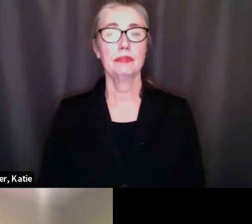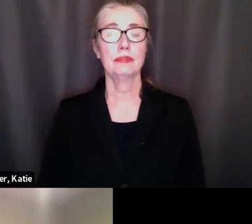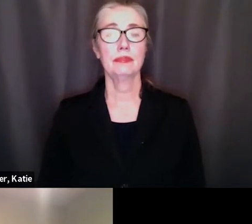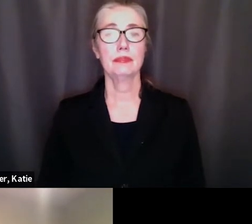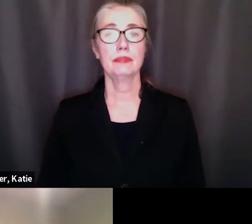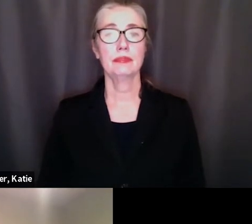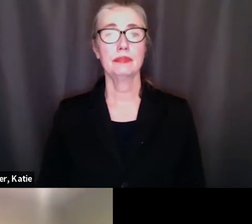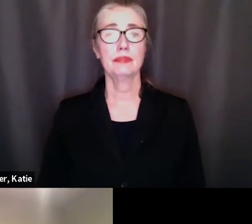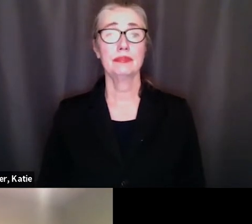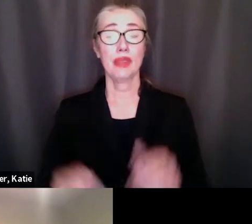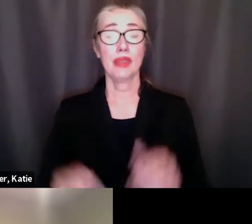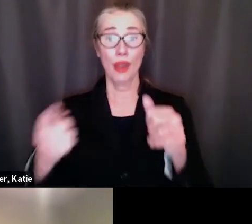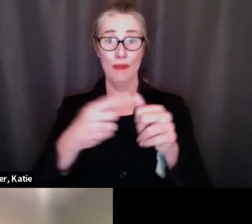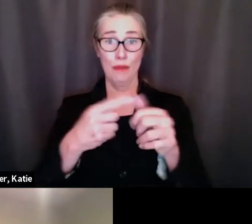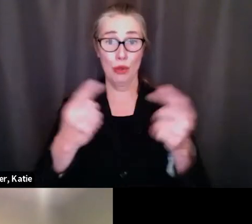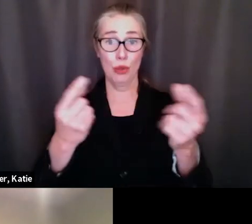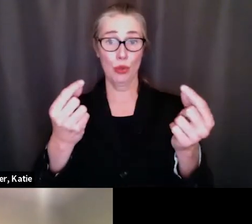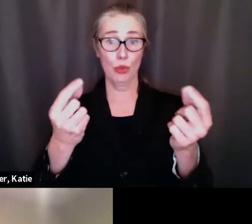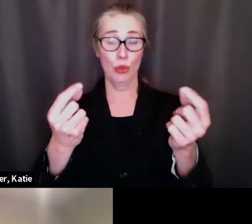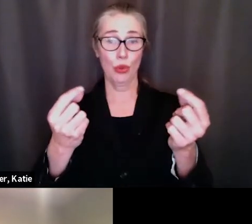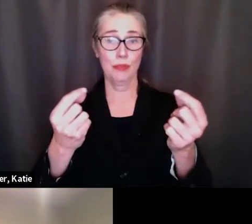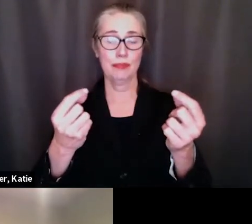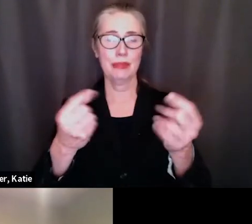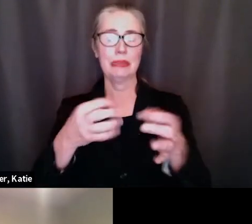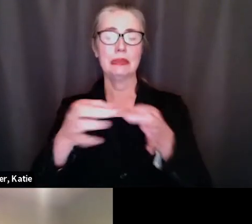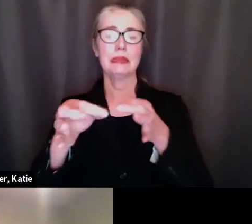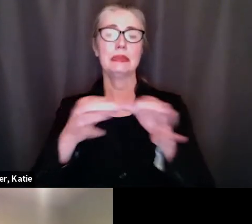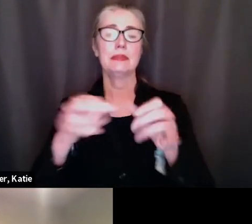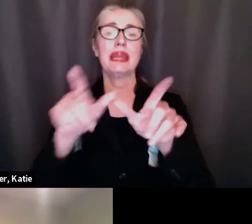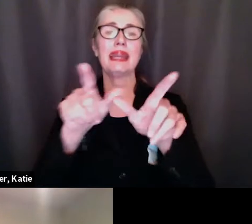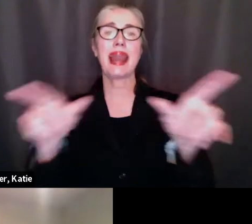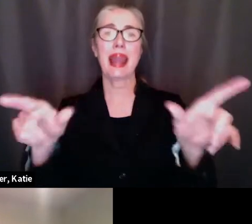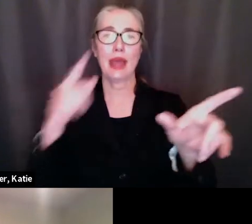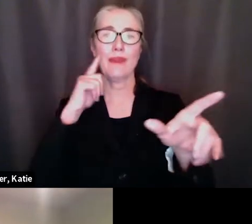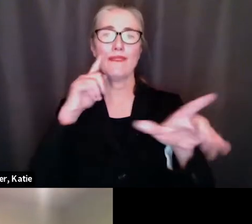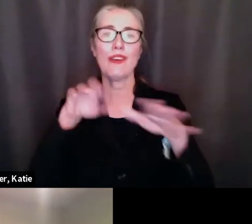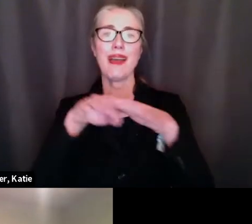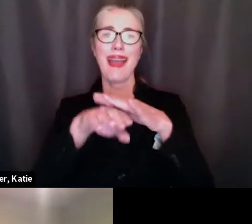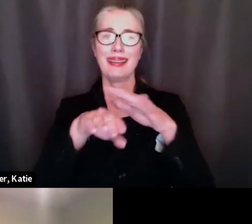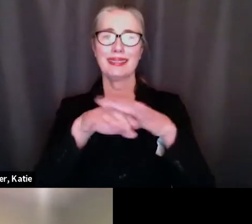at first we're going to talk about the language access